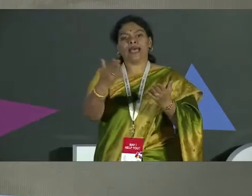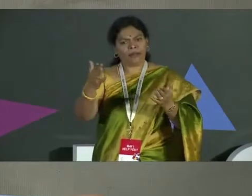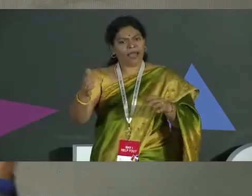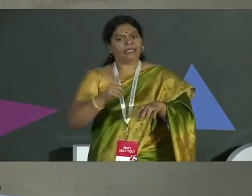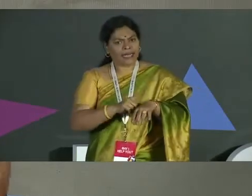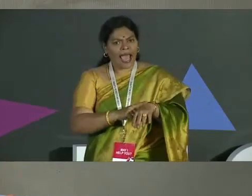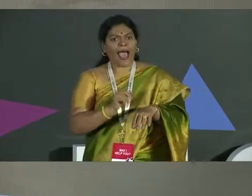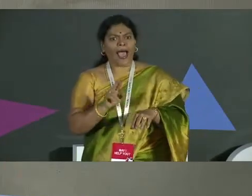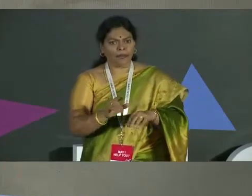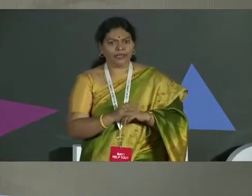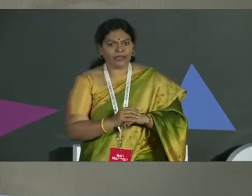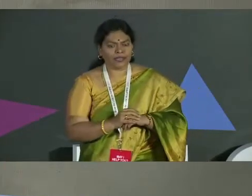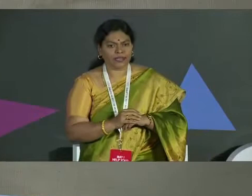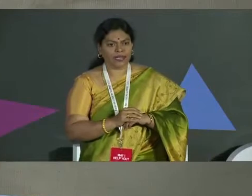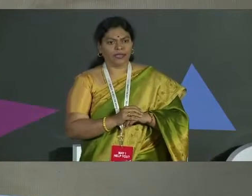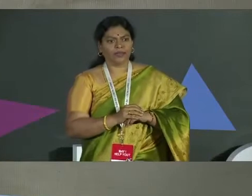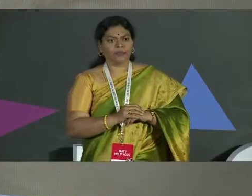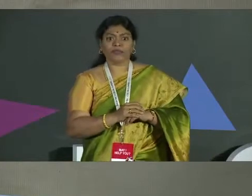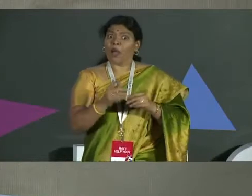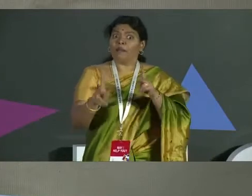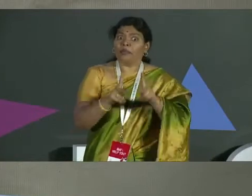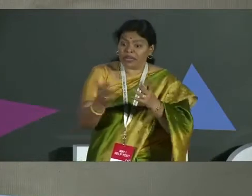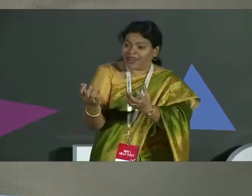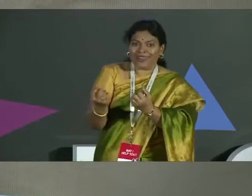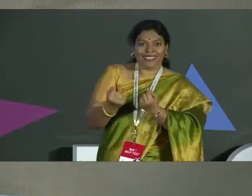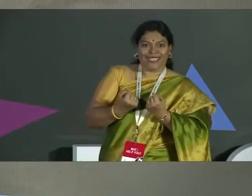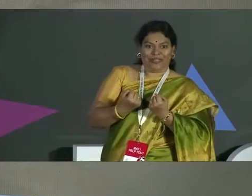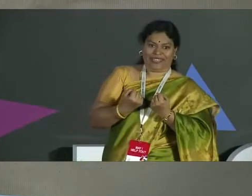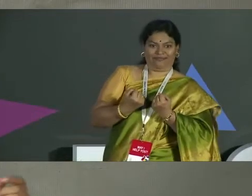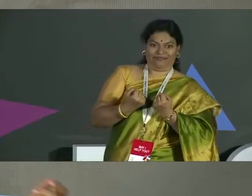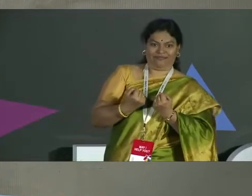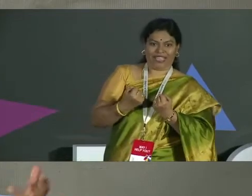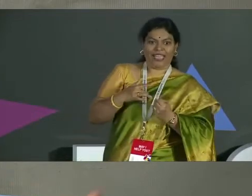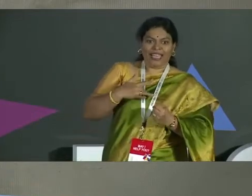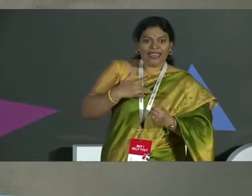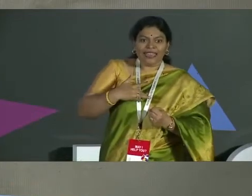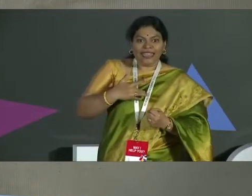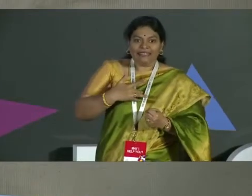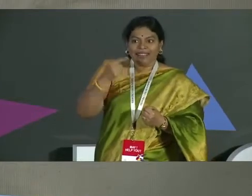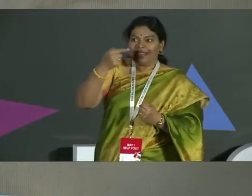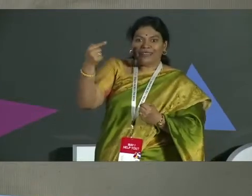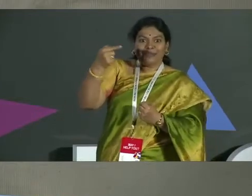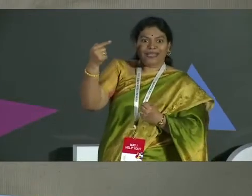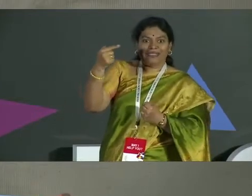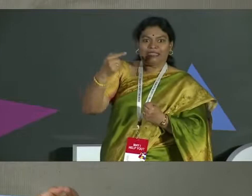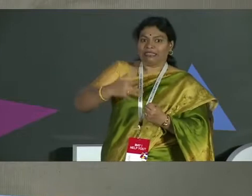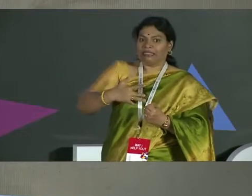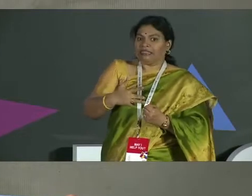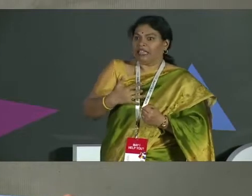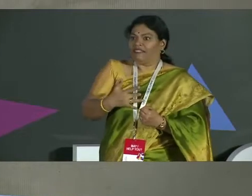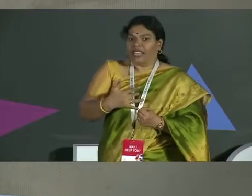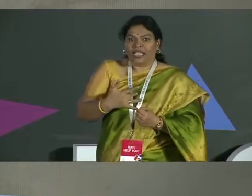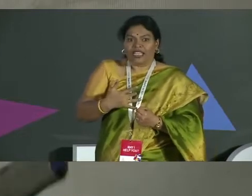that I was telling you, I'd read in The Economist, that the people receiving charity also get into a negative mind frame. There are some who become